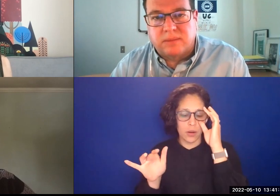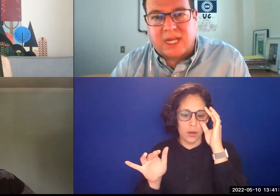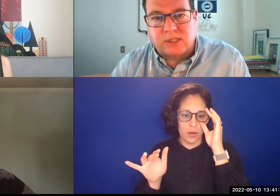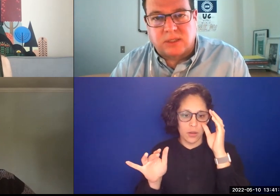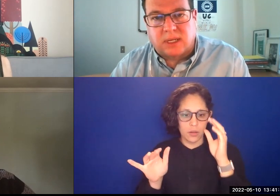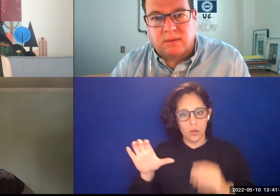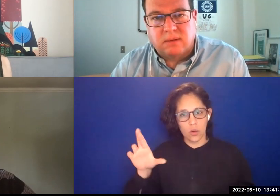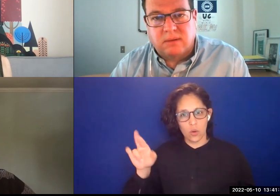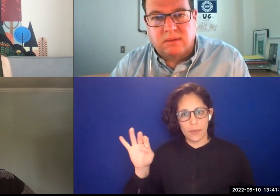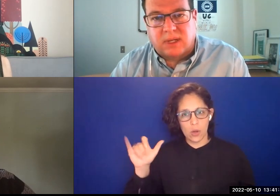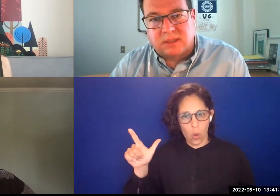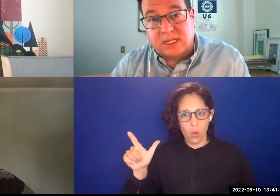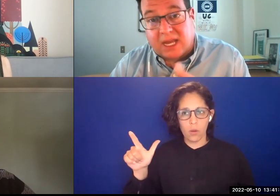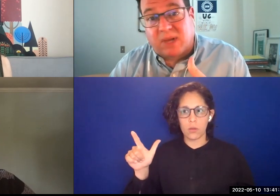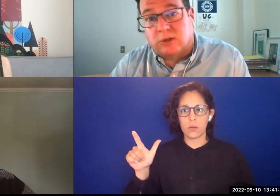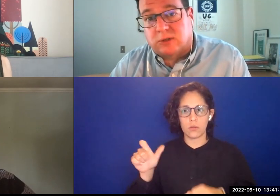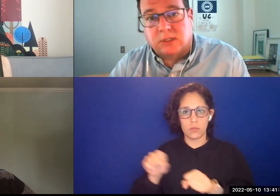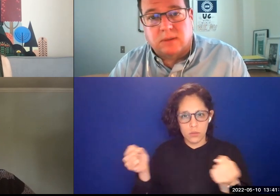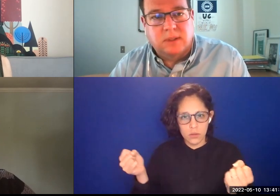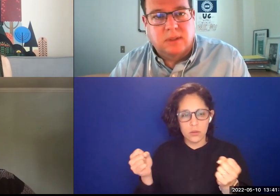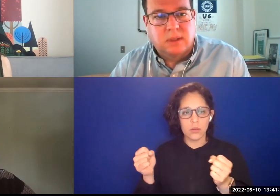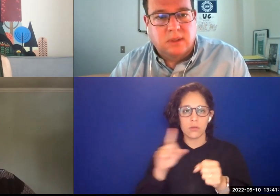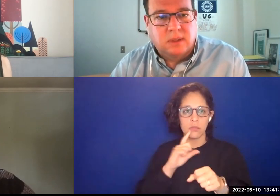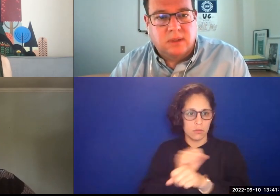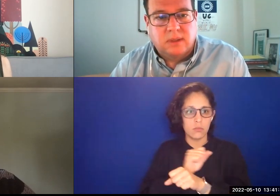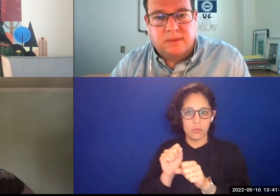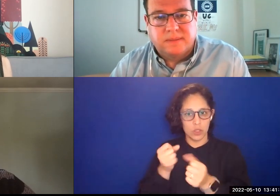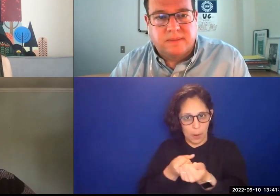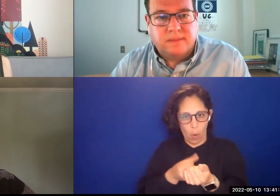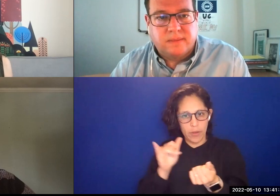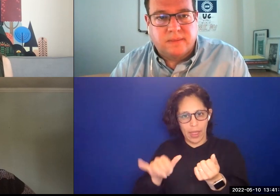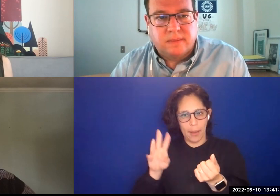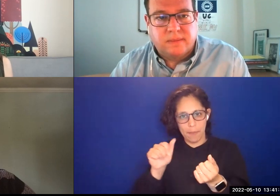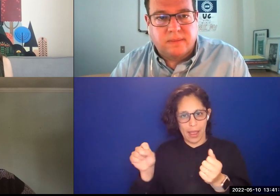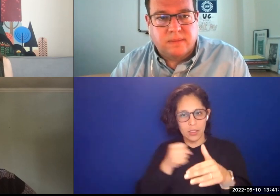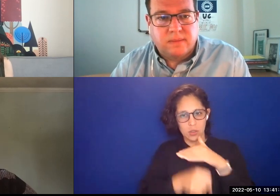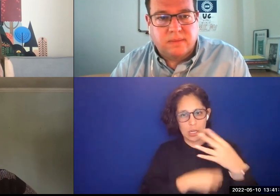criminal statutes that seek to end mass incarceration.